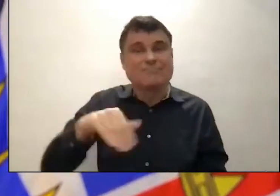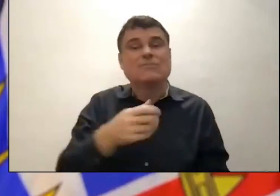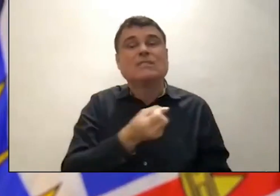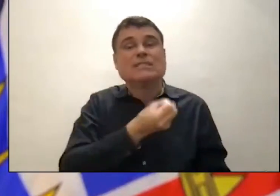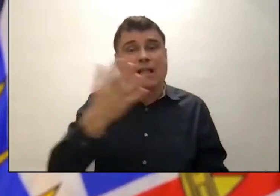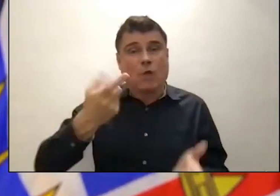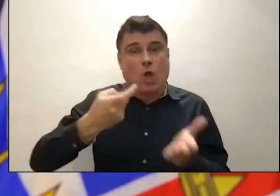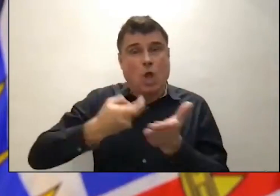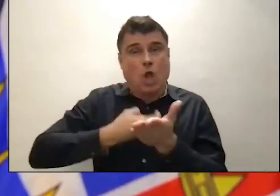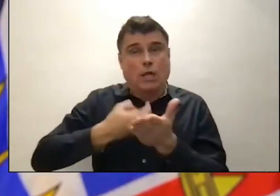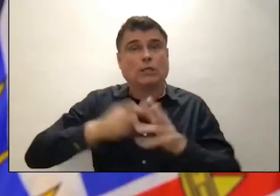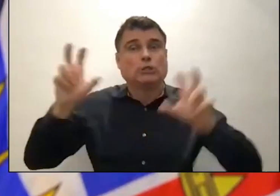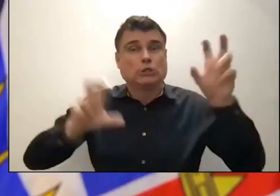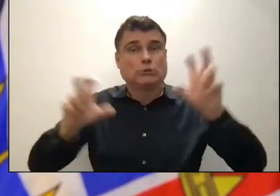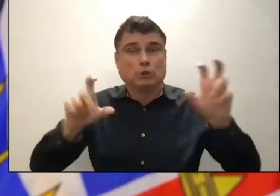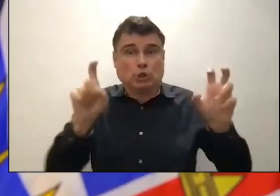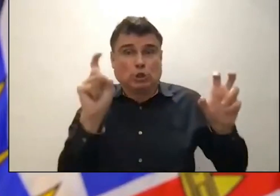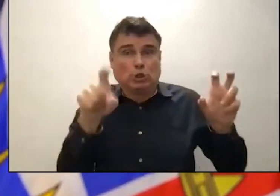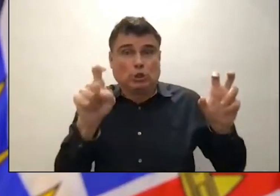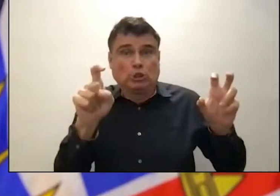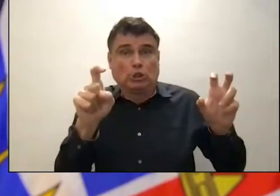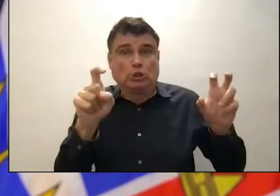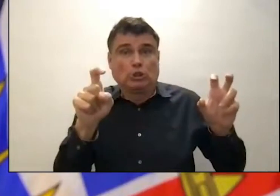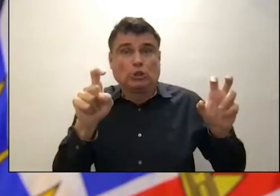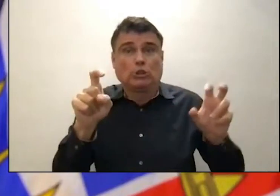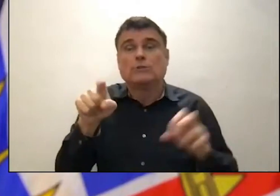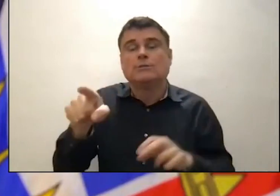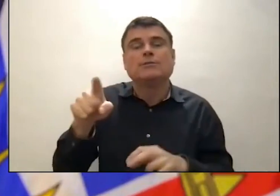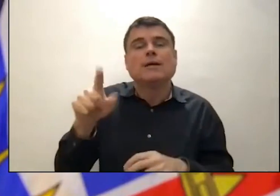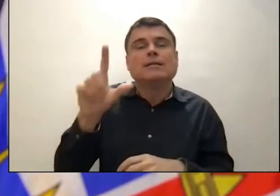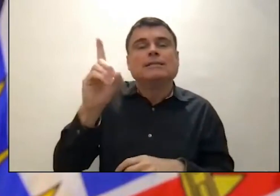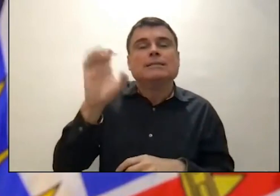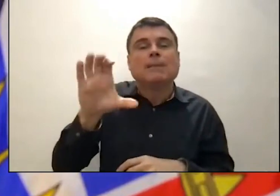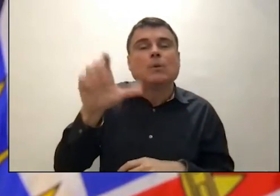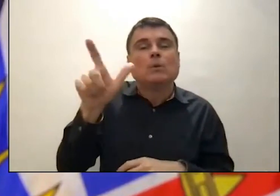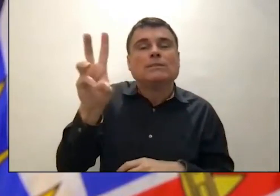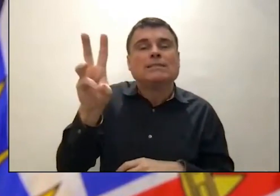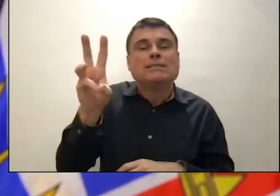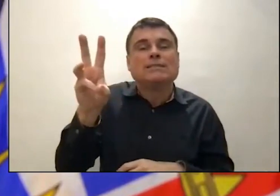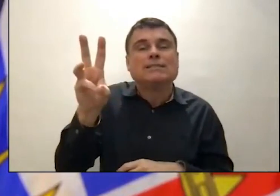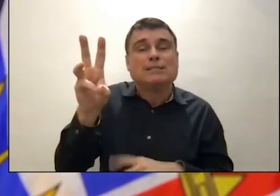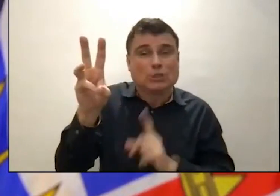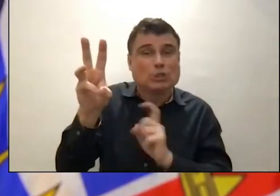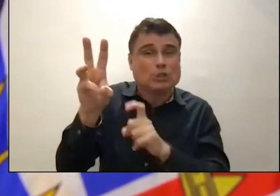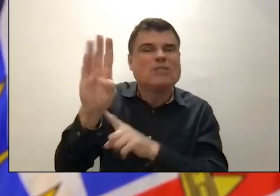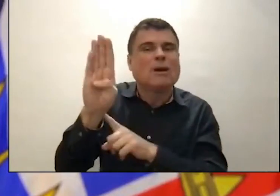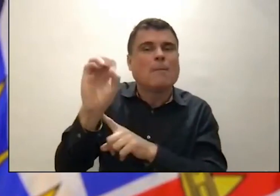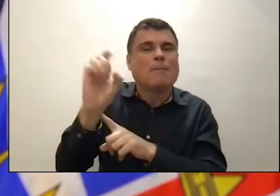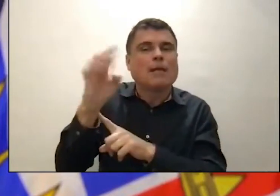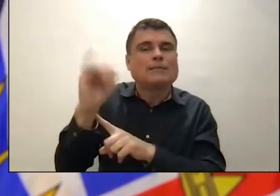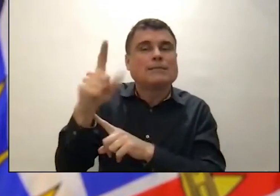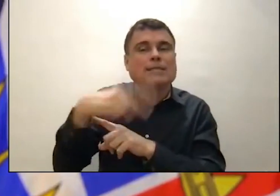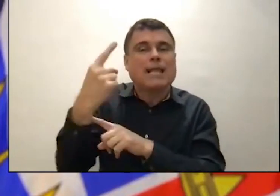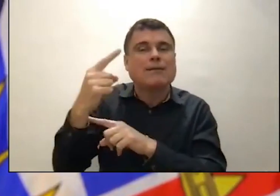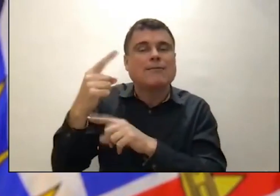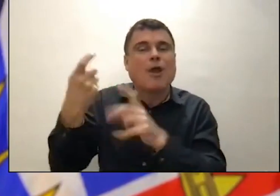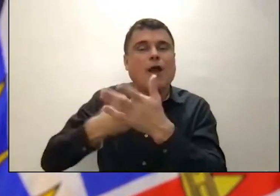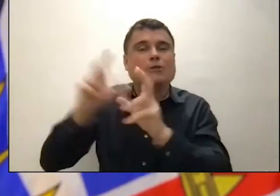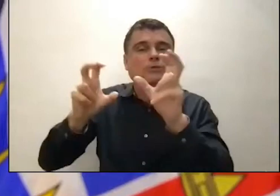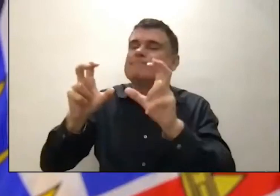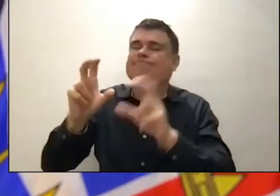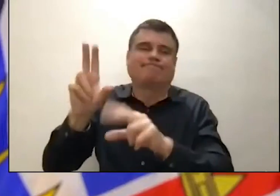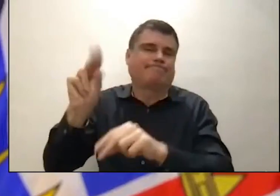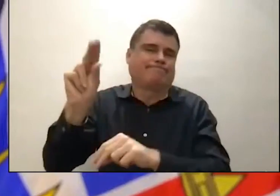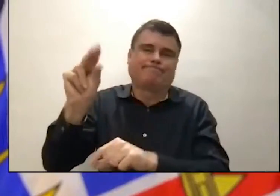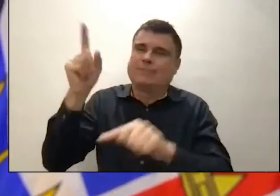will need to be suspended and postponed for the period of time of this order. Teams can continue to have games and to travel